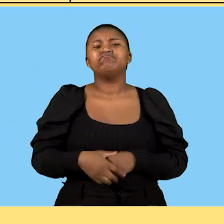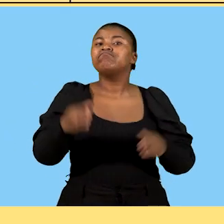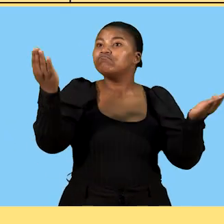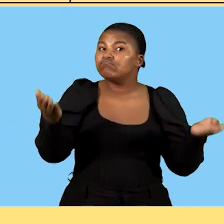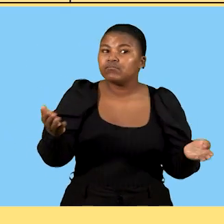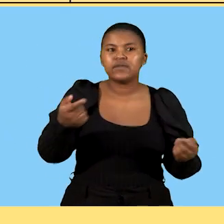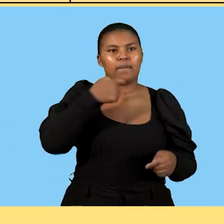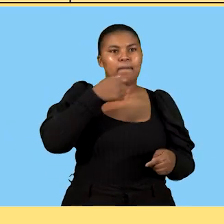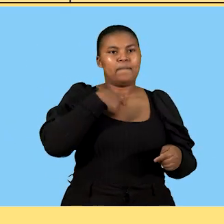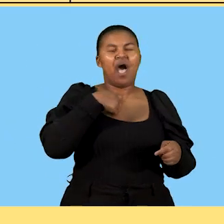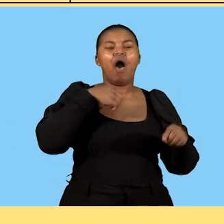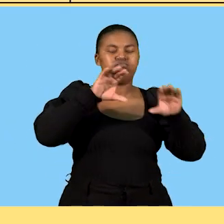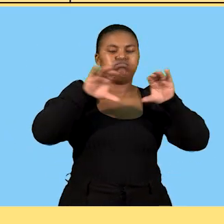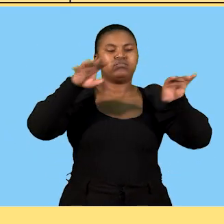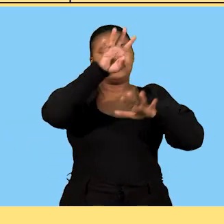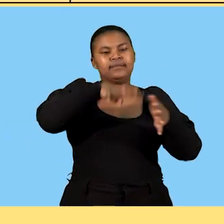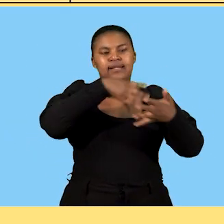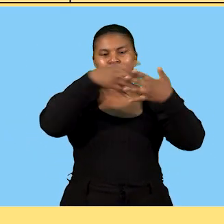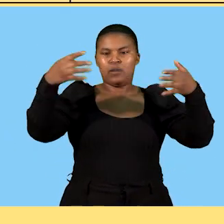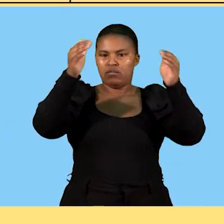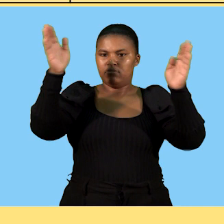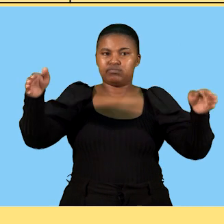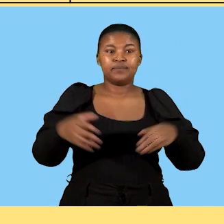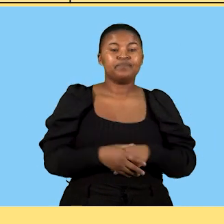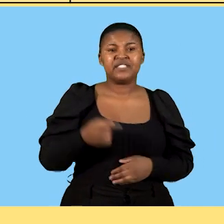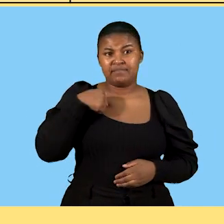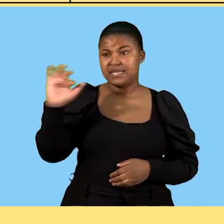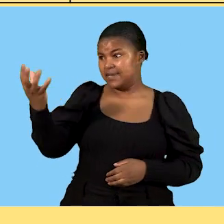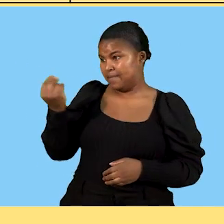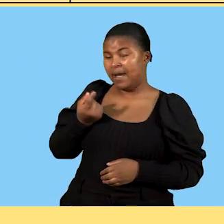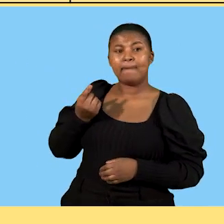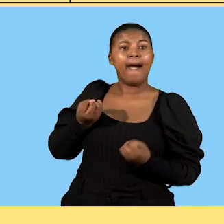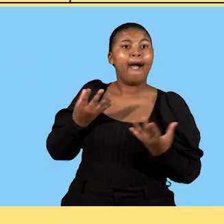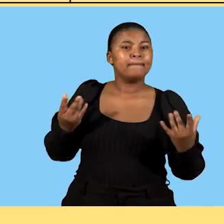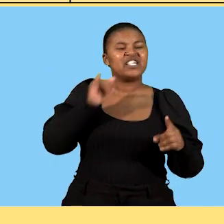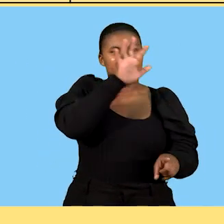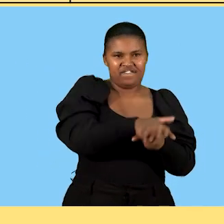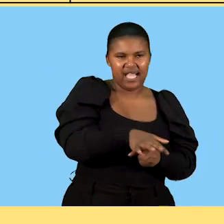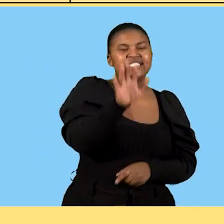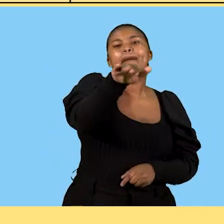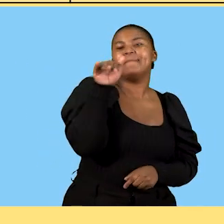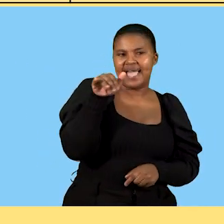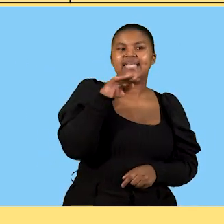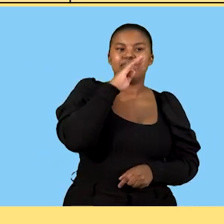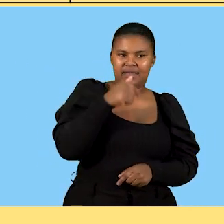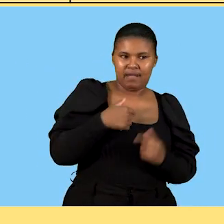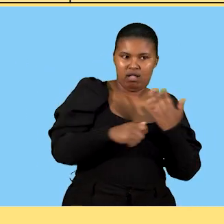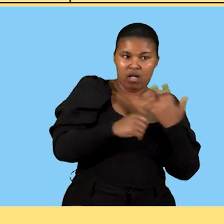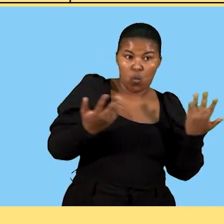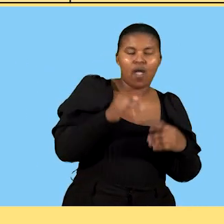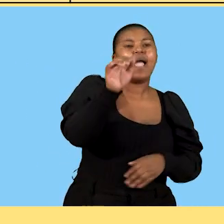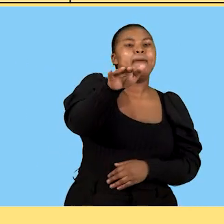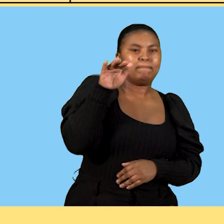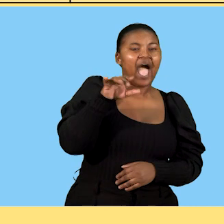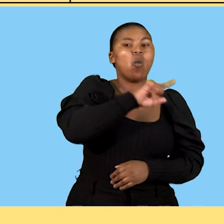Here is my accounting equation template. So when an amount is received, therefore it affects bank. So I will debit my